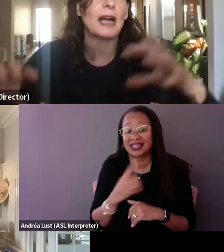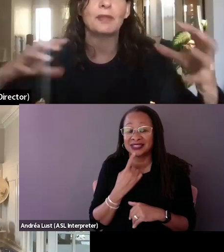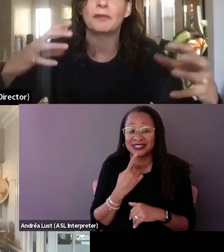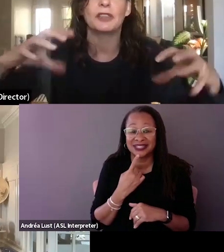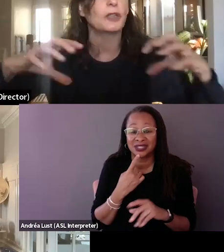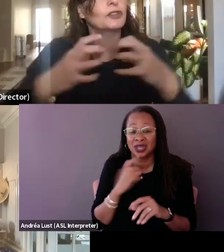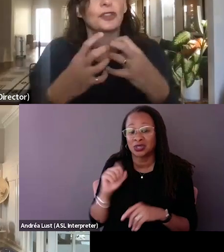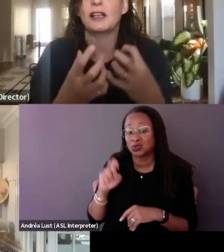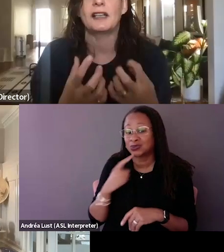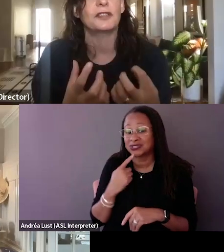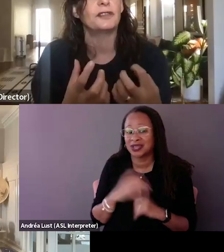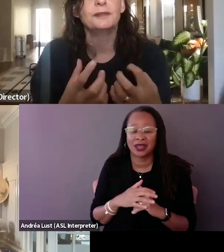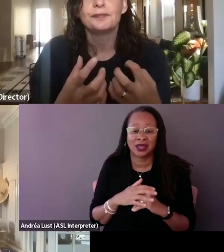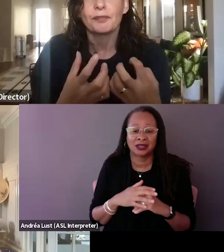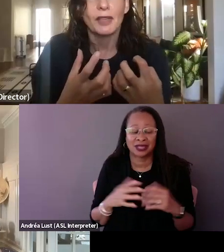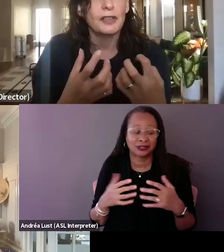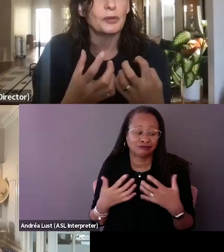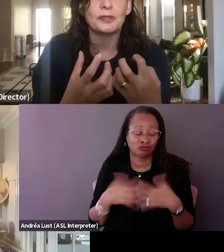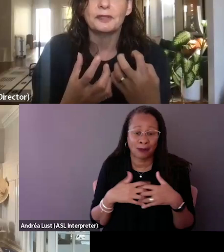even the grappling with the culture clash of,